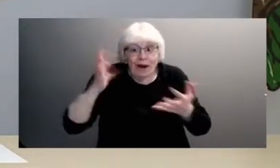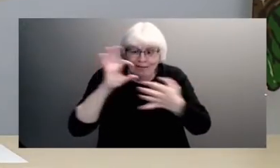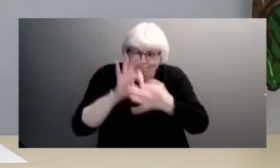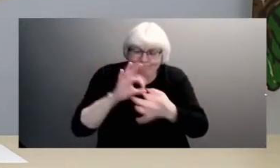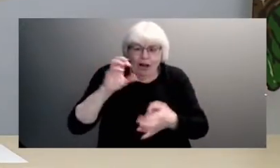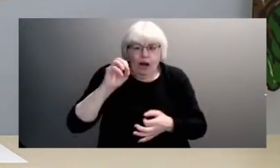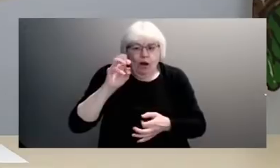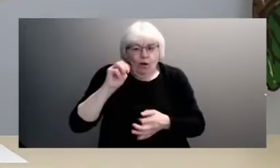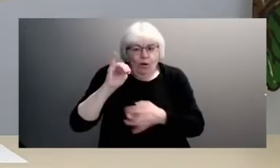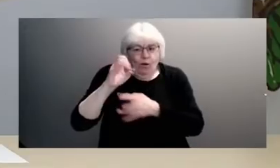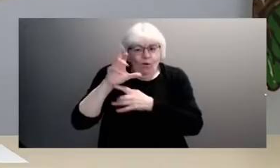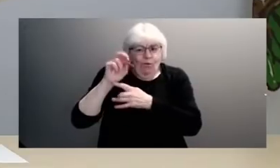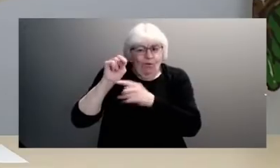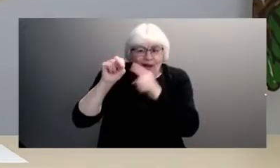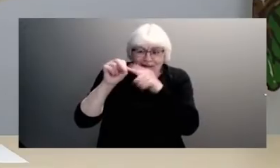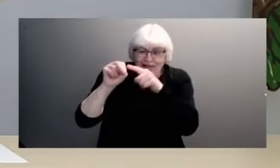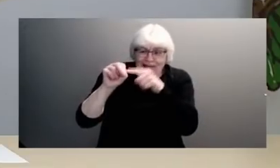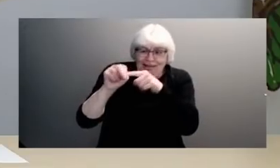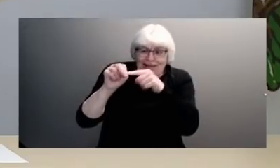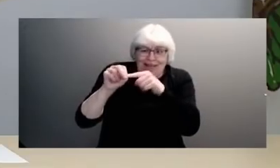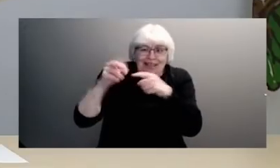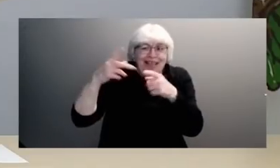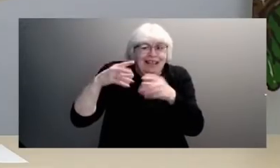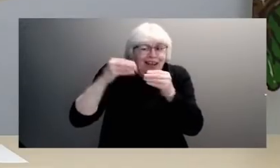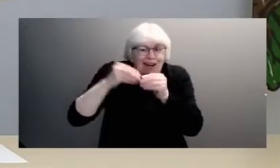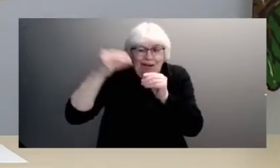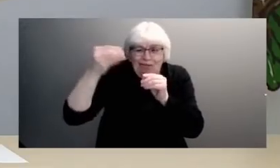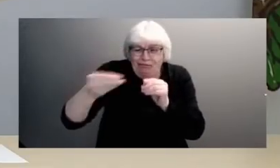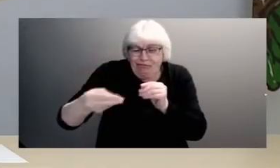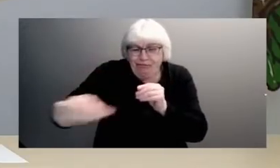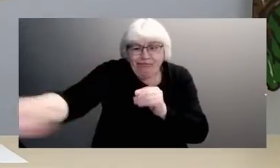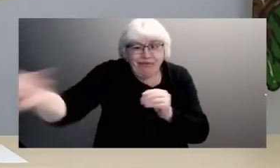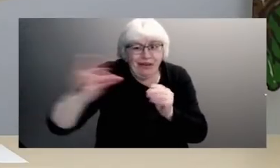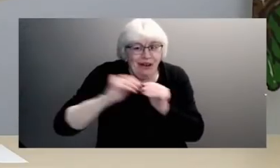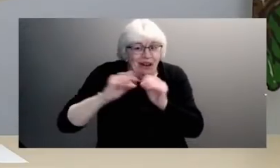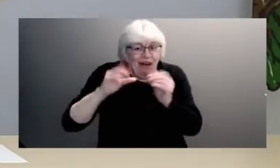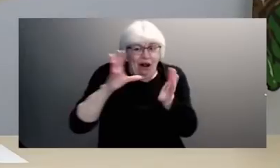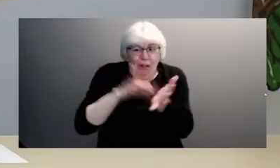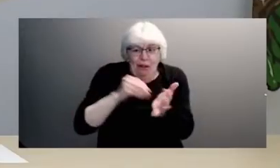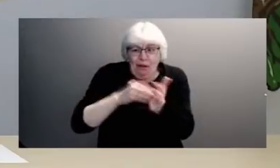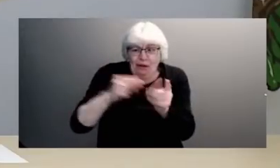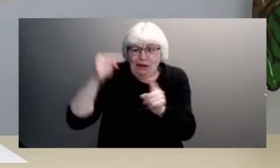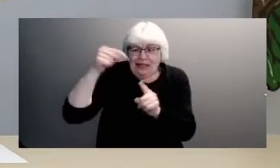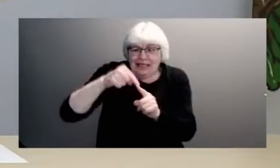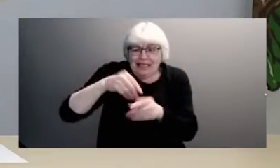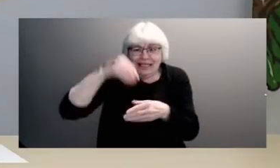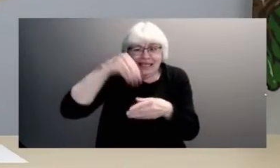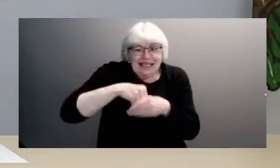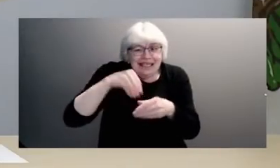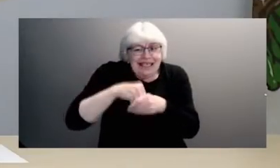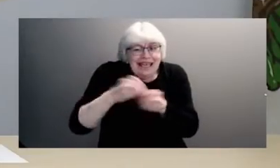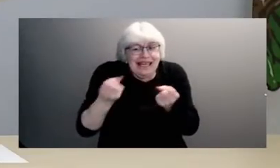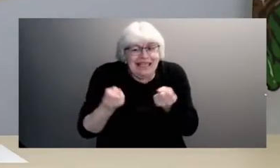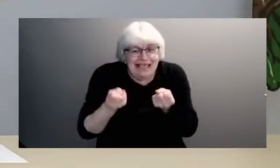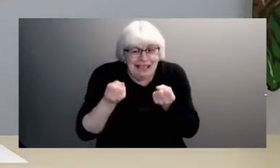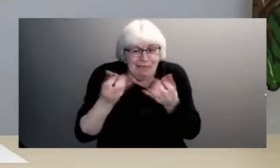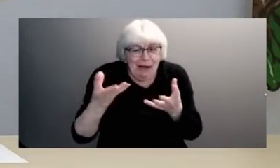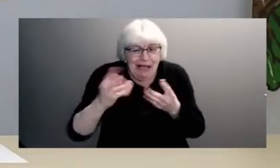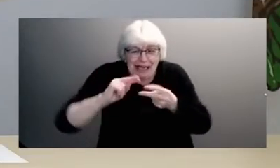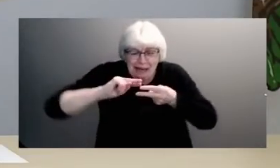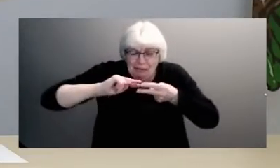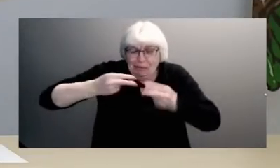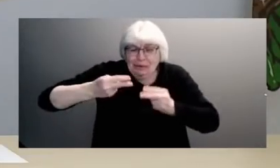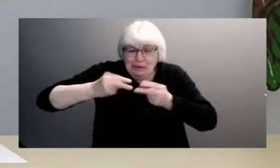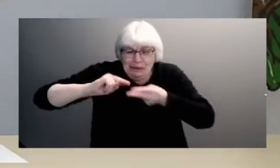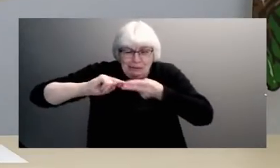Omicron has the highest number of novel mutations compared to other variants. Some of these mutations have been associated